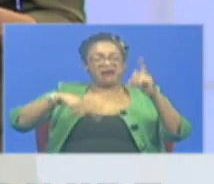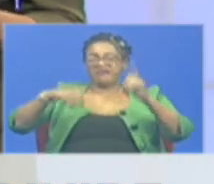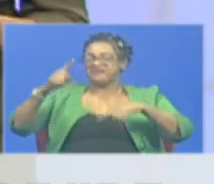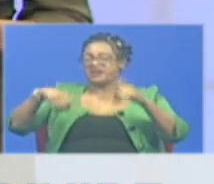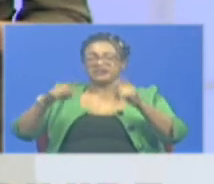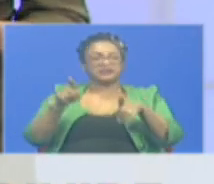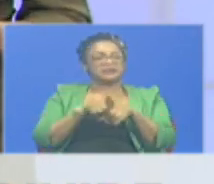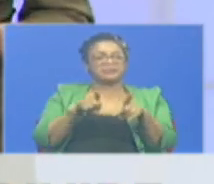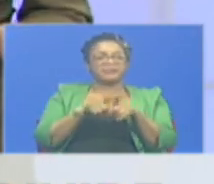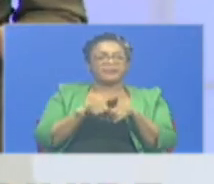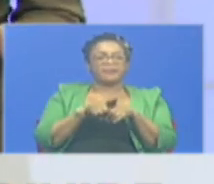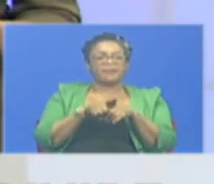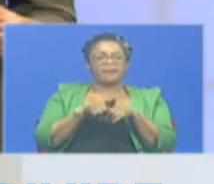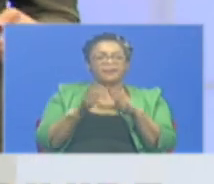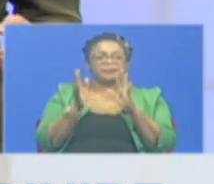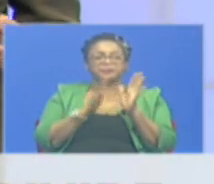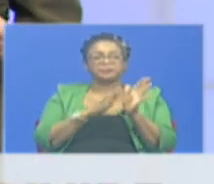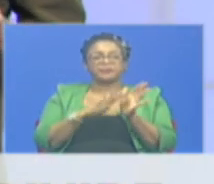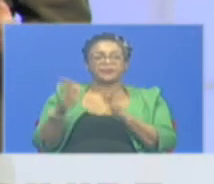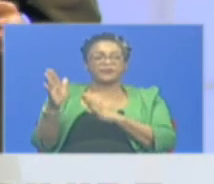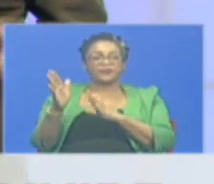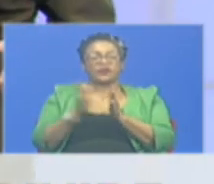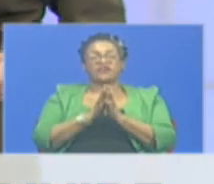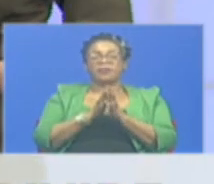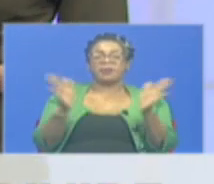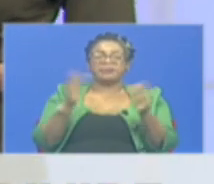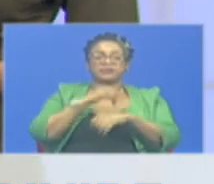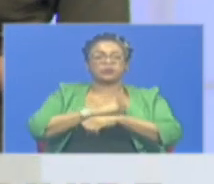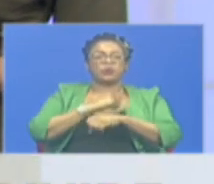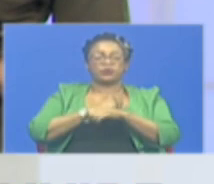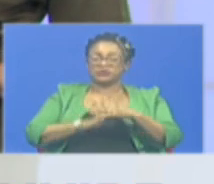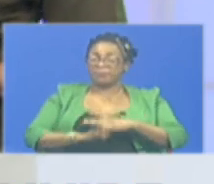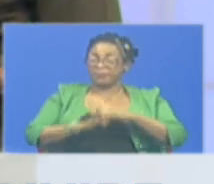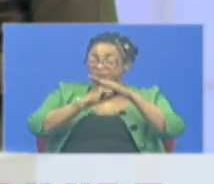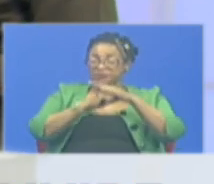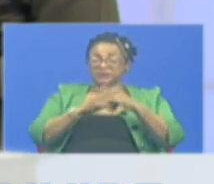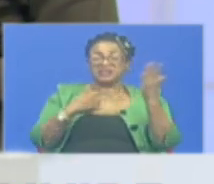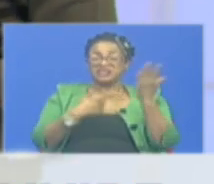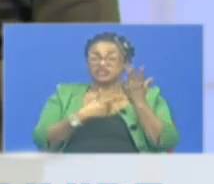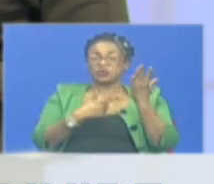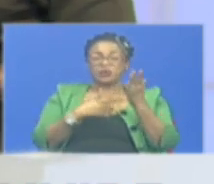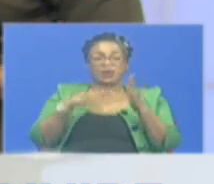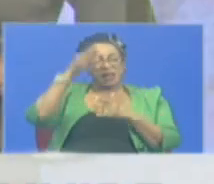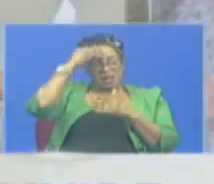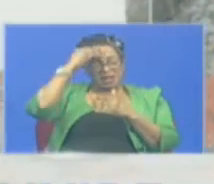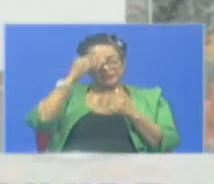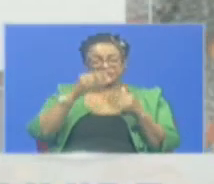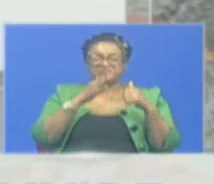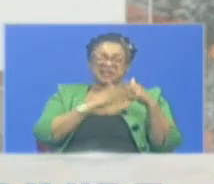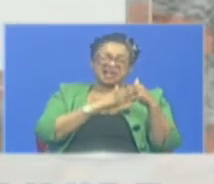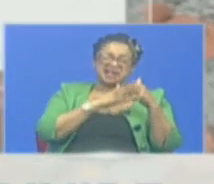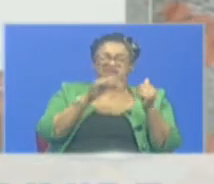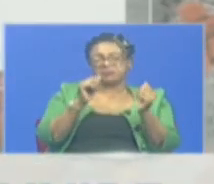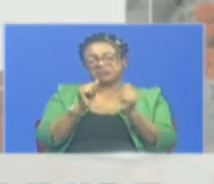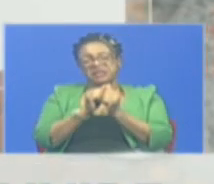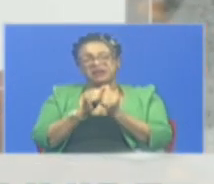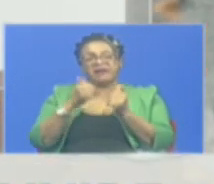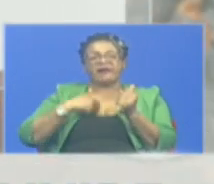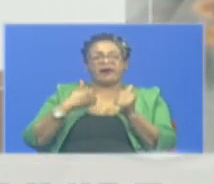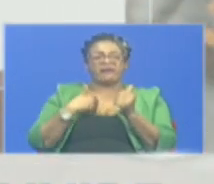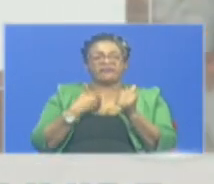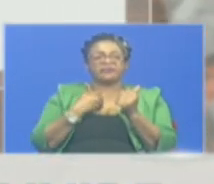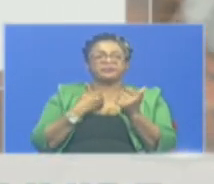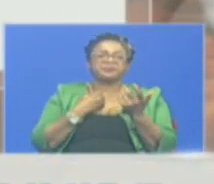the preparation of public schools to support digital learning, 9 out of 10 school heads interviewed estimate